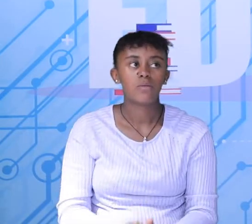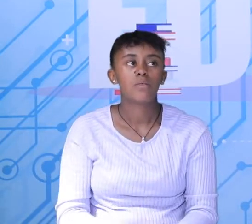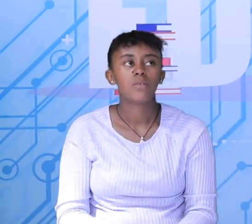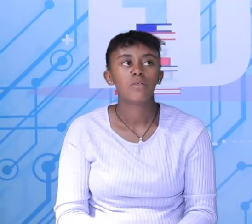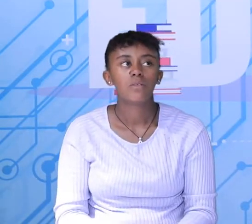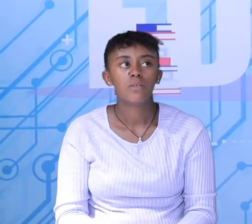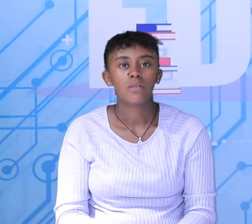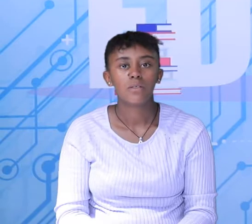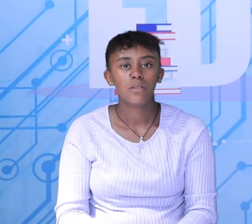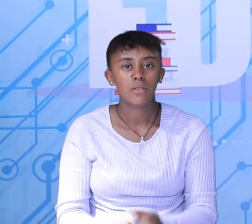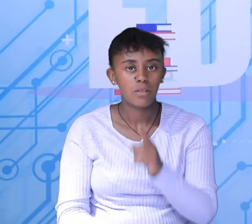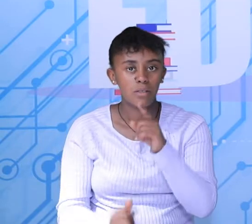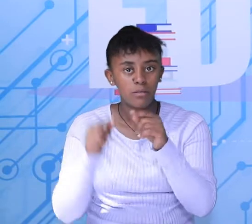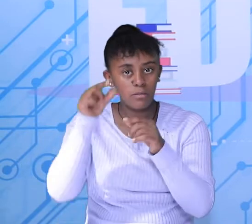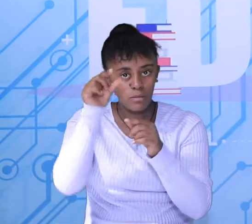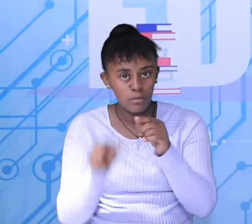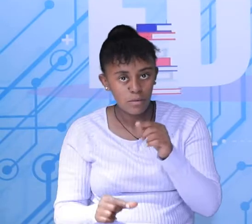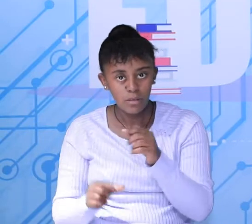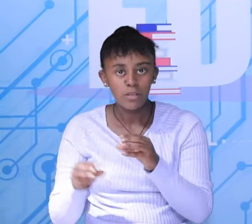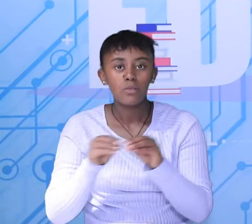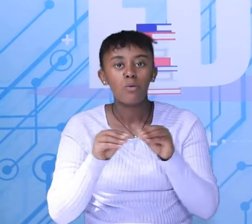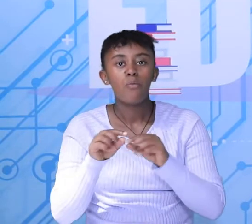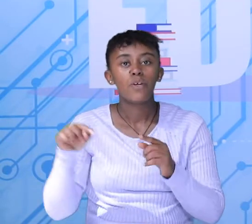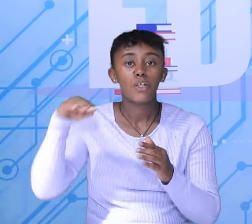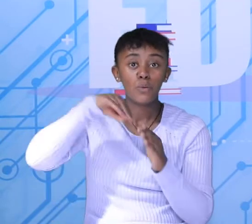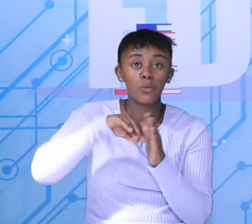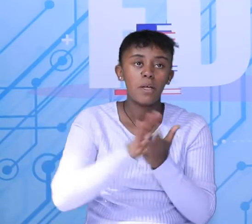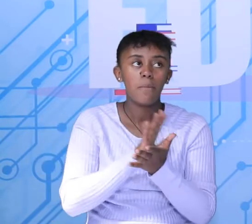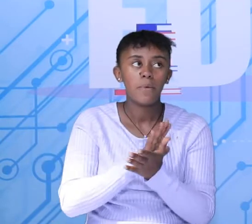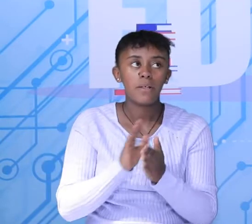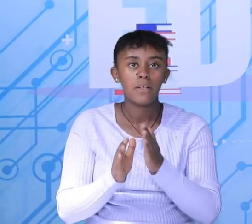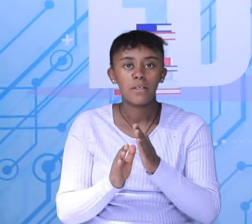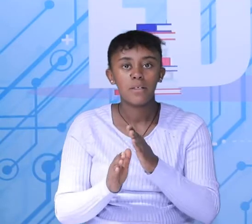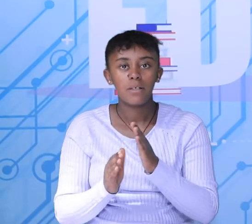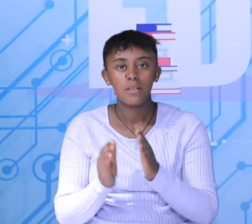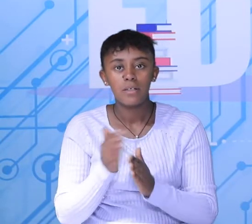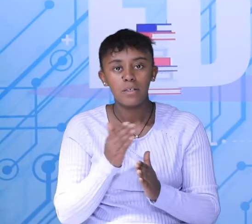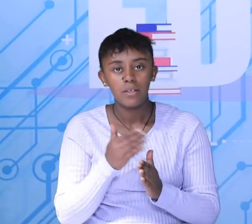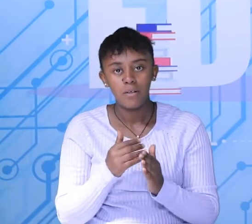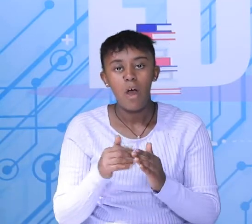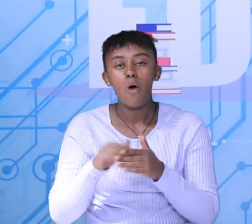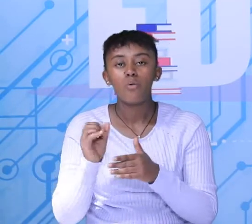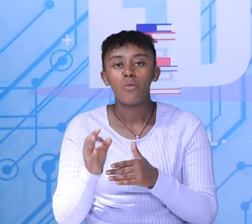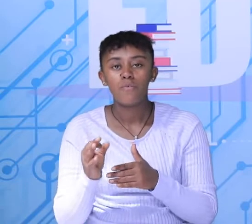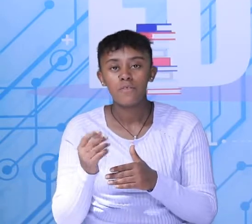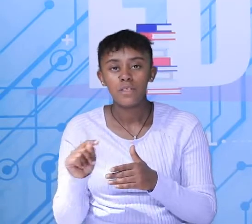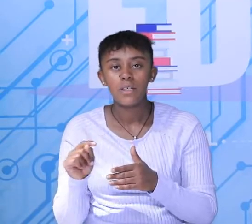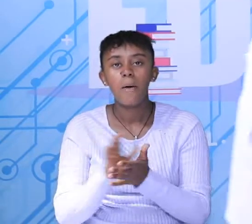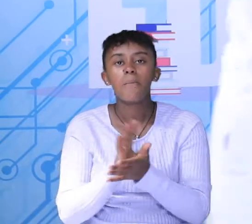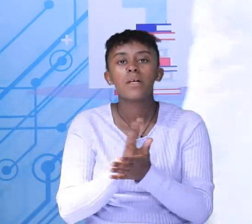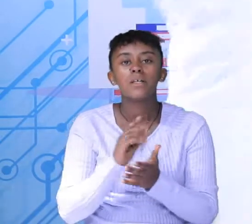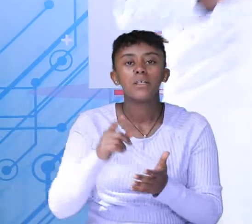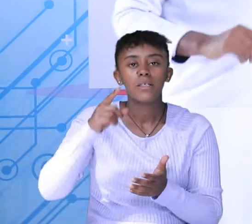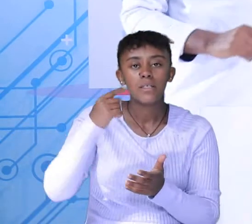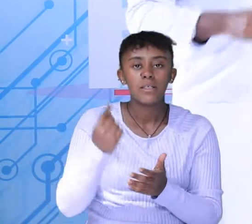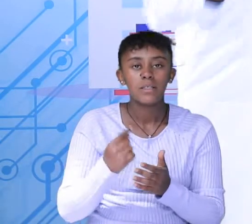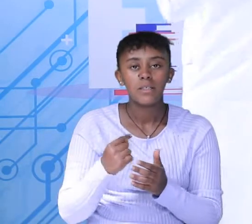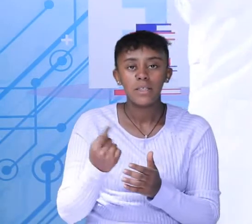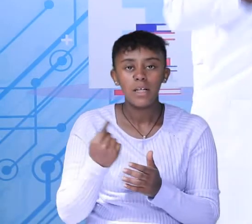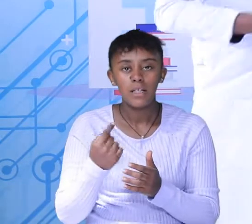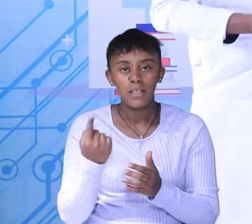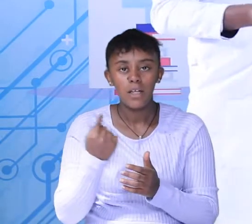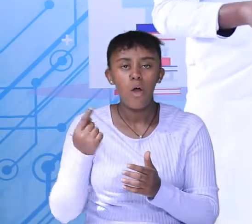other variables are 10 milliampere, the current is given to be 10 milliampere. Milli means